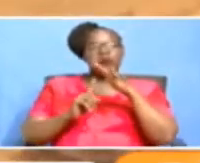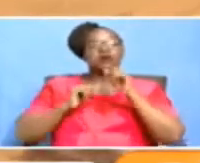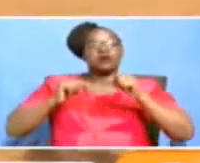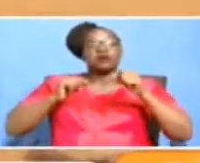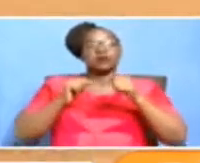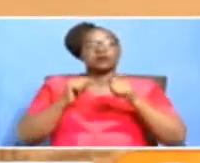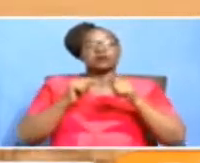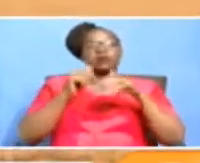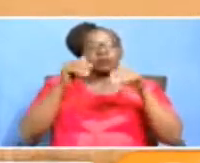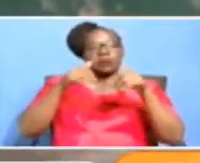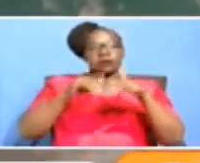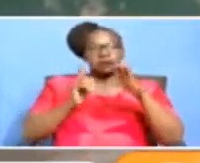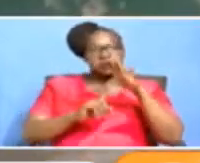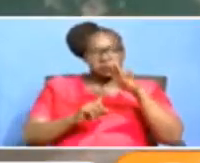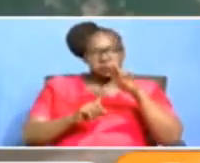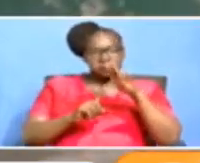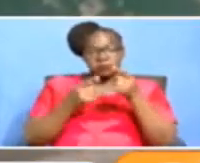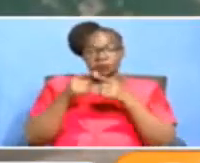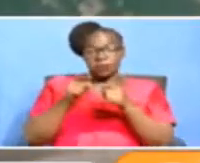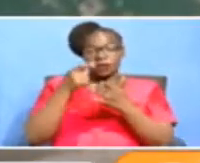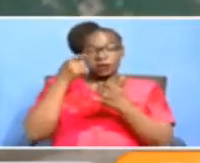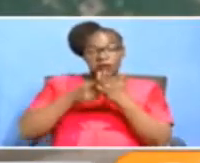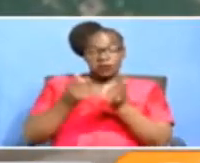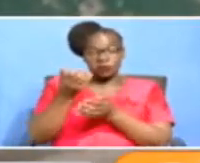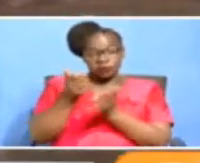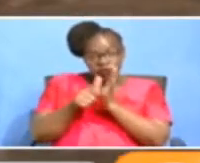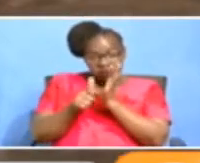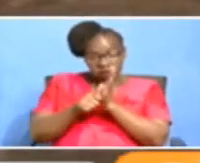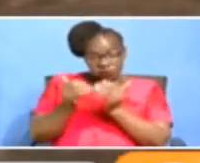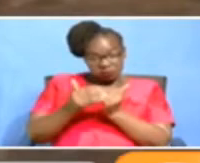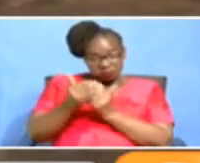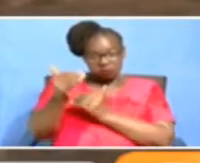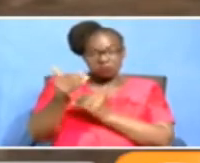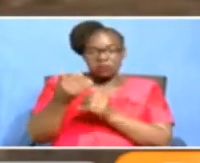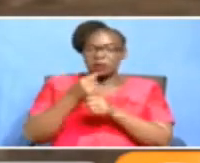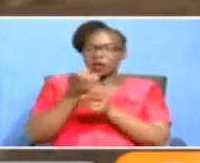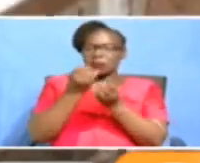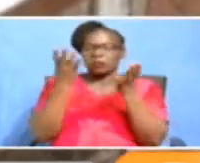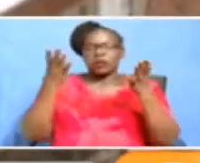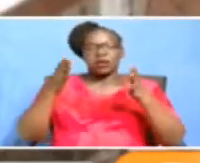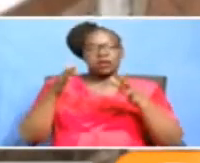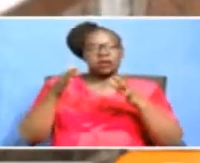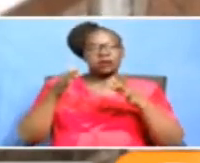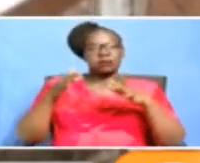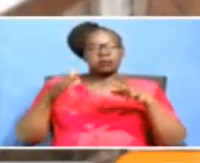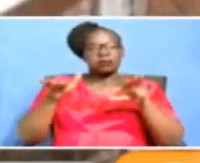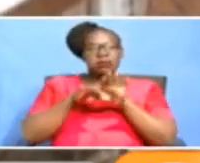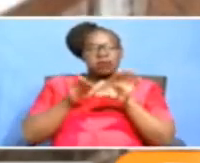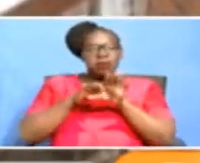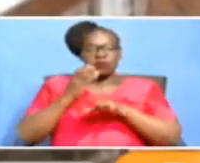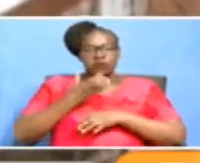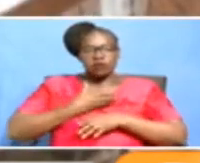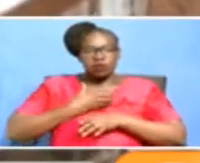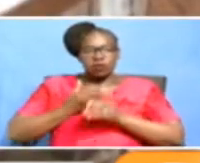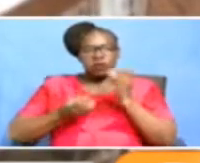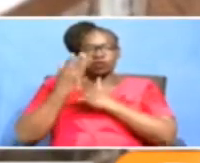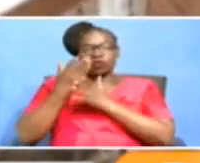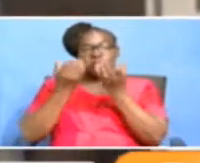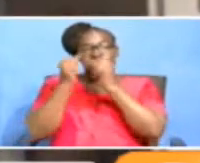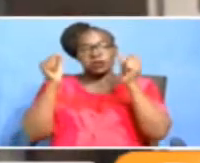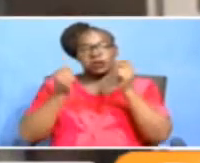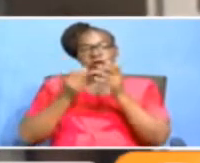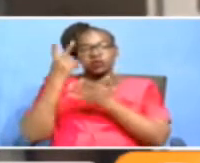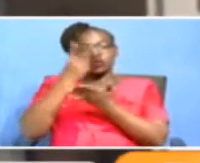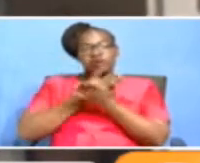However, the price for maize in the next season has left a bitter taste in the mouths of members of the task force formed by the president 3 weeks